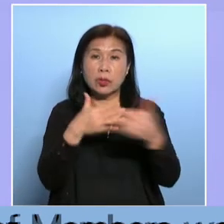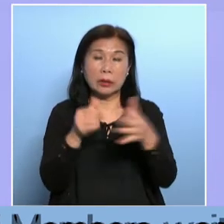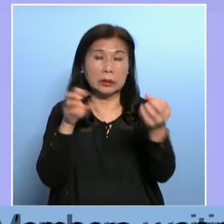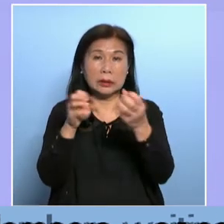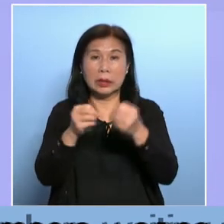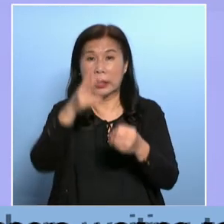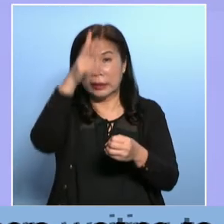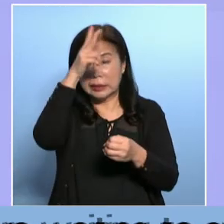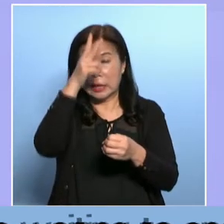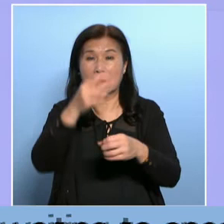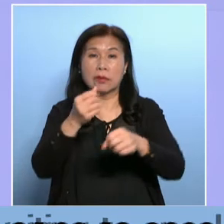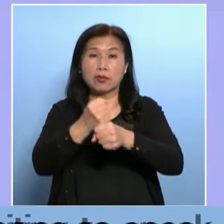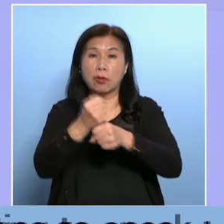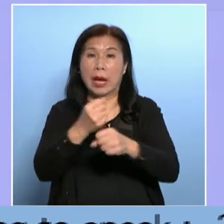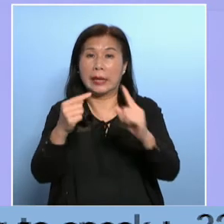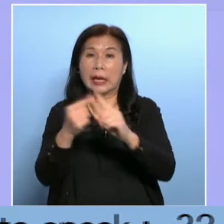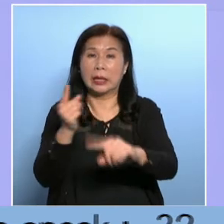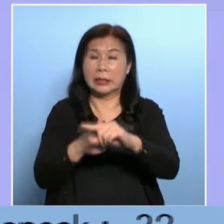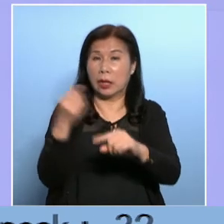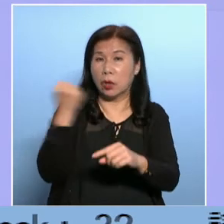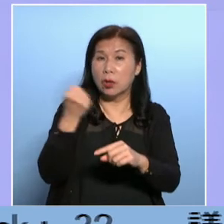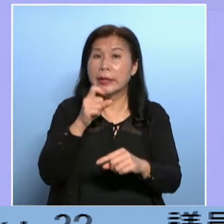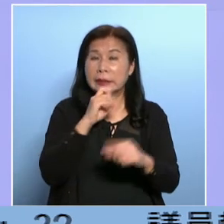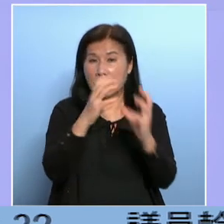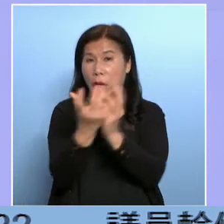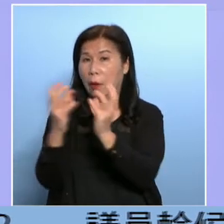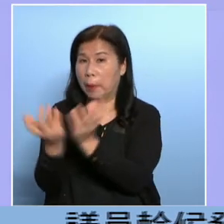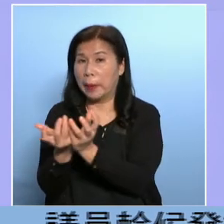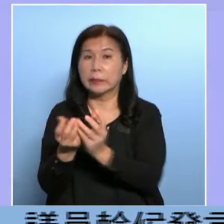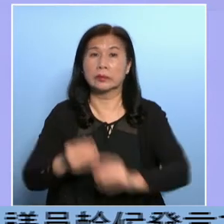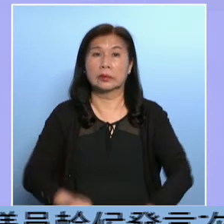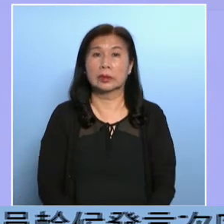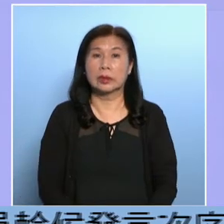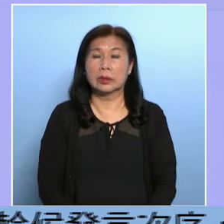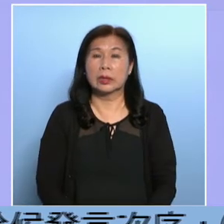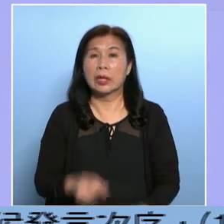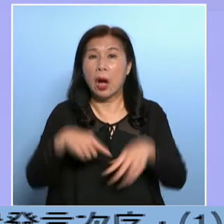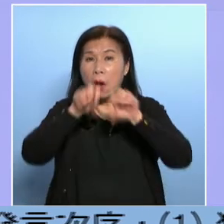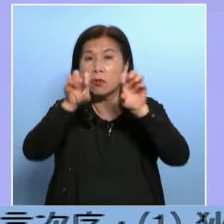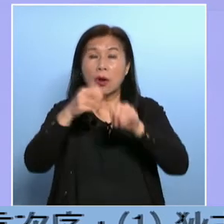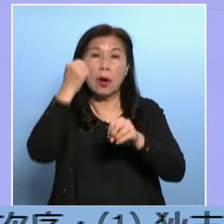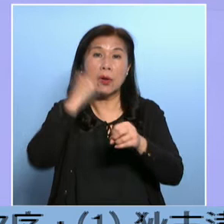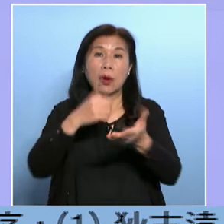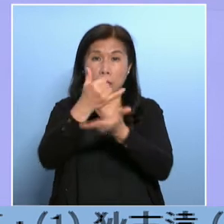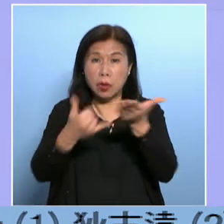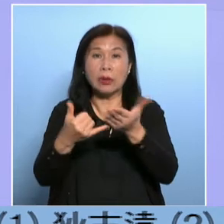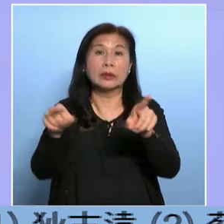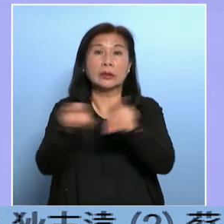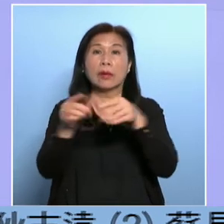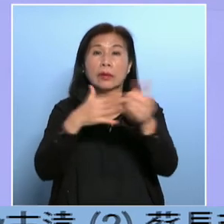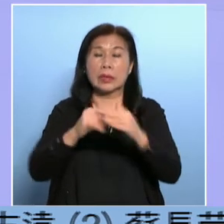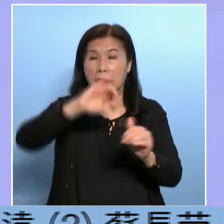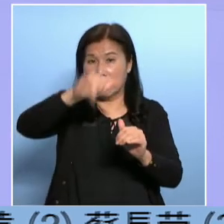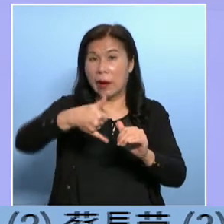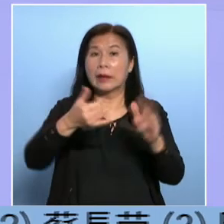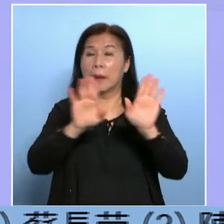colleagues. While the government civil servants are working very hard, and a lot of the department